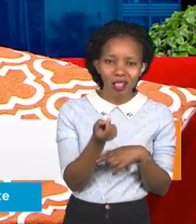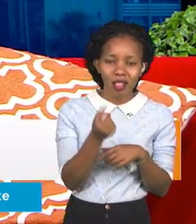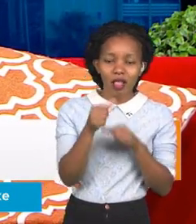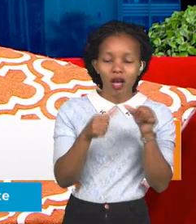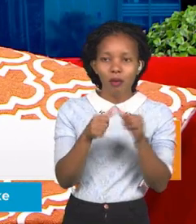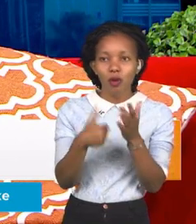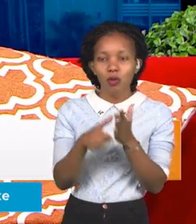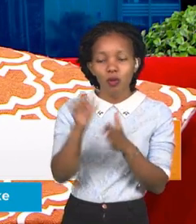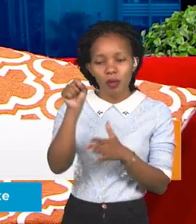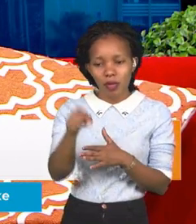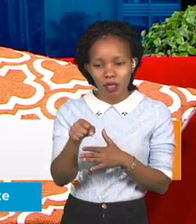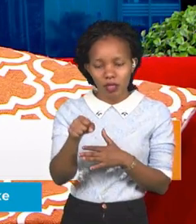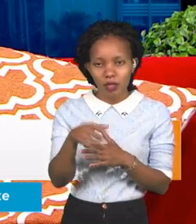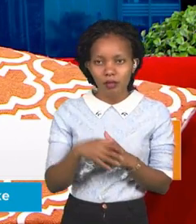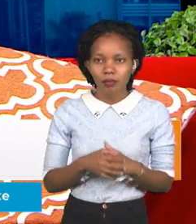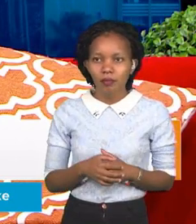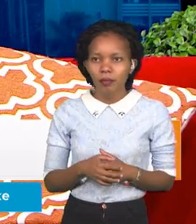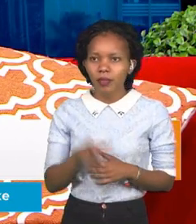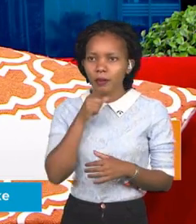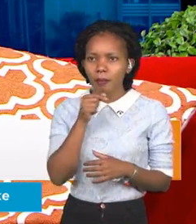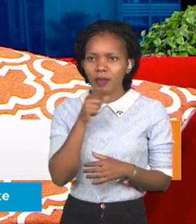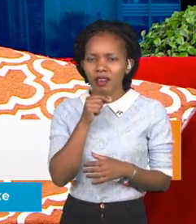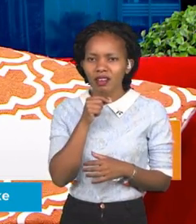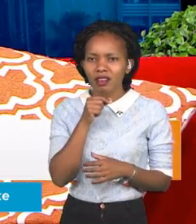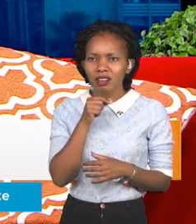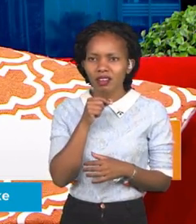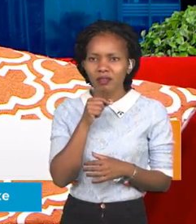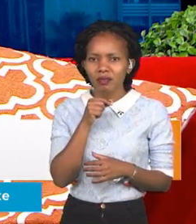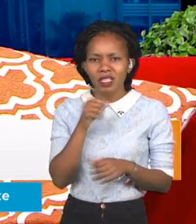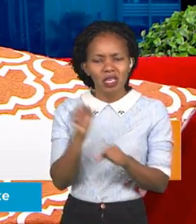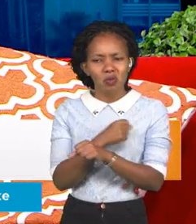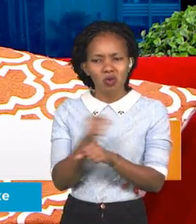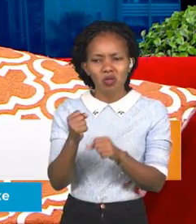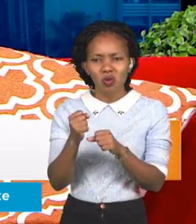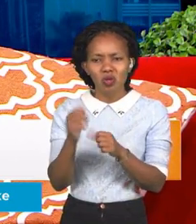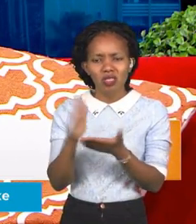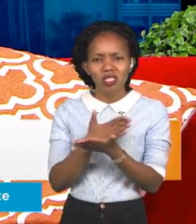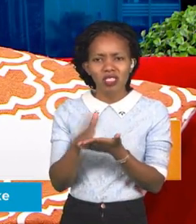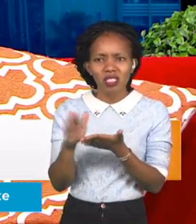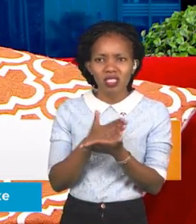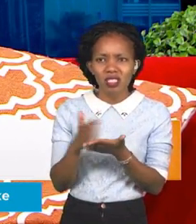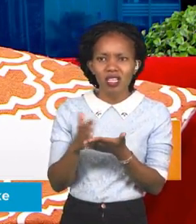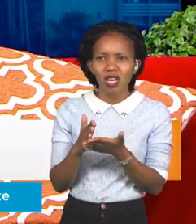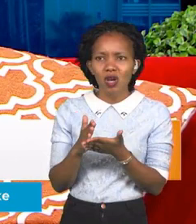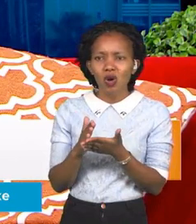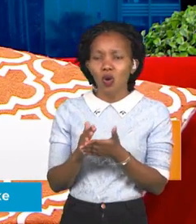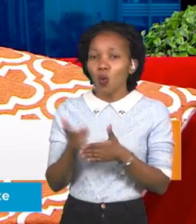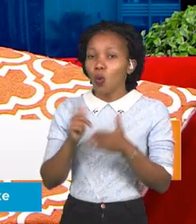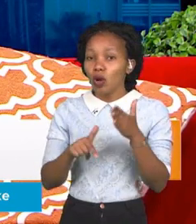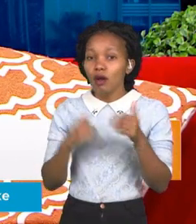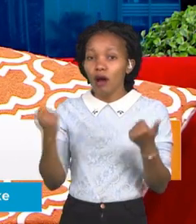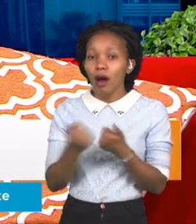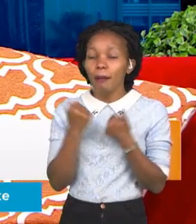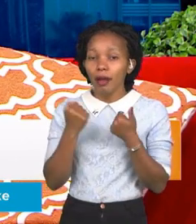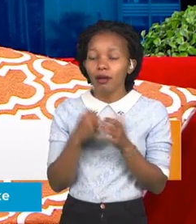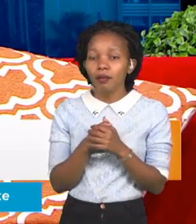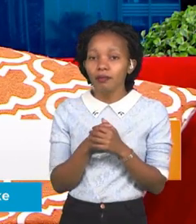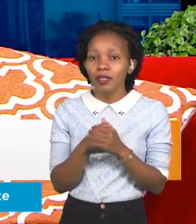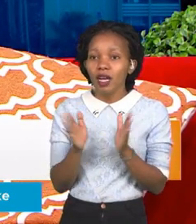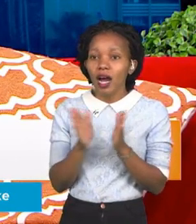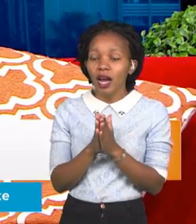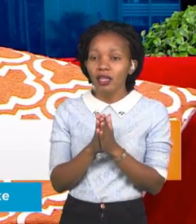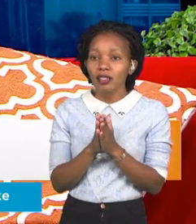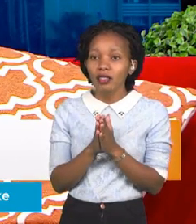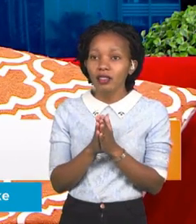problems. Sure. Men are less revealing about what it is that they are undergoing. and we